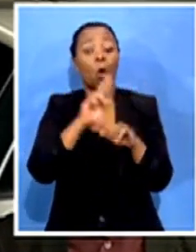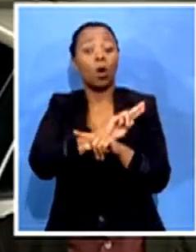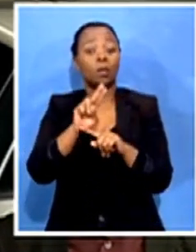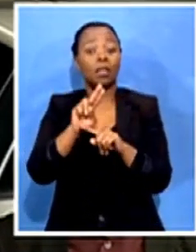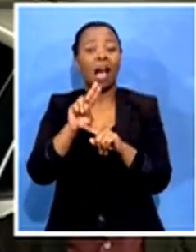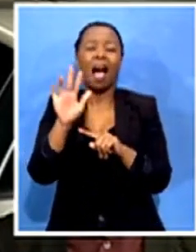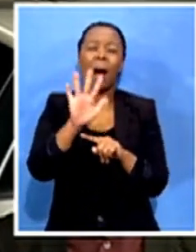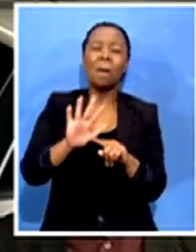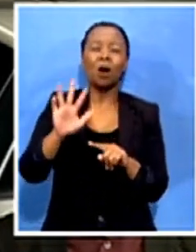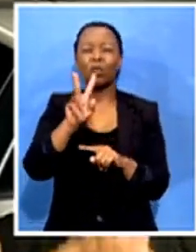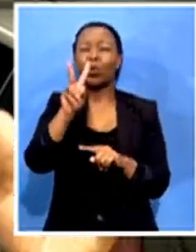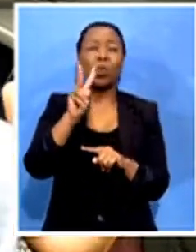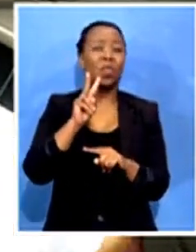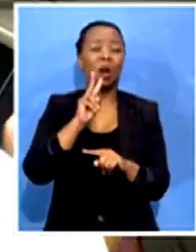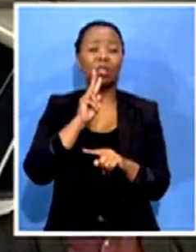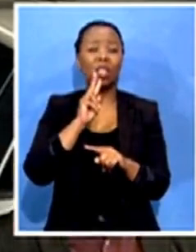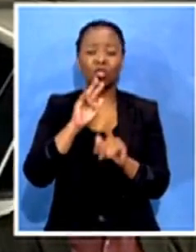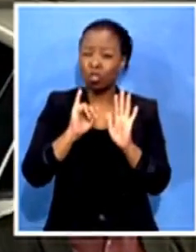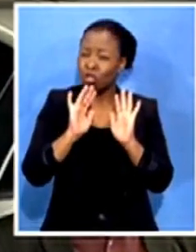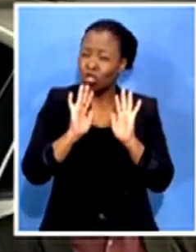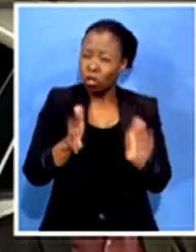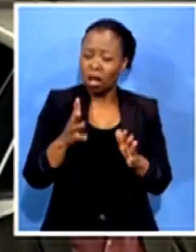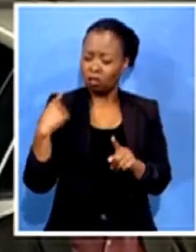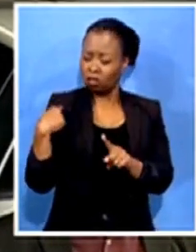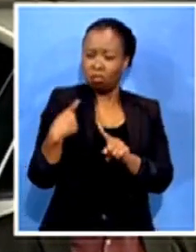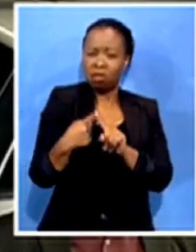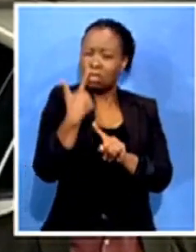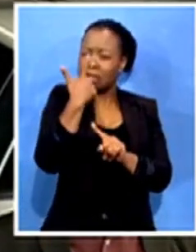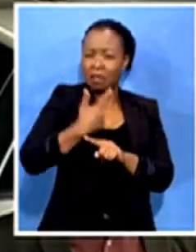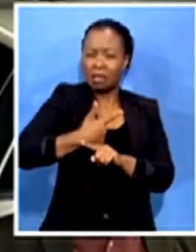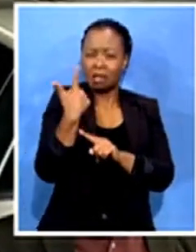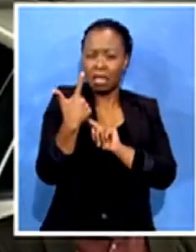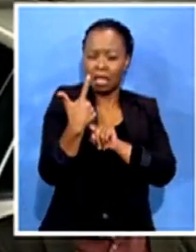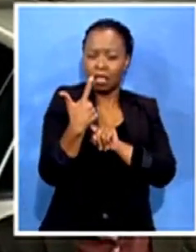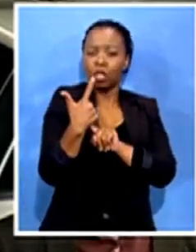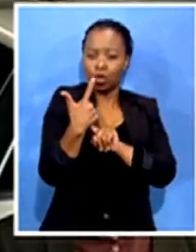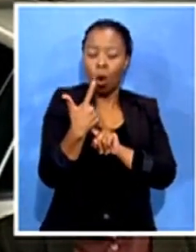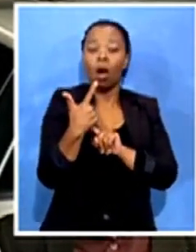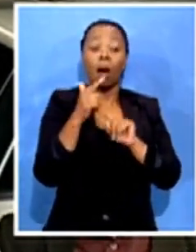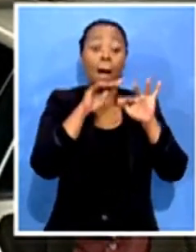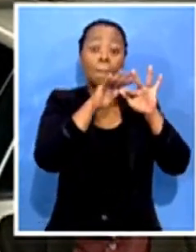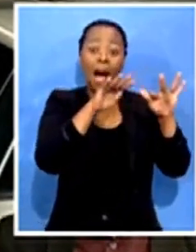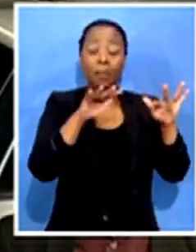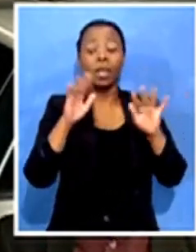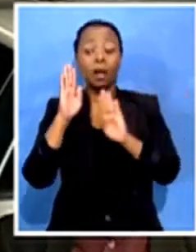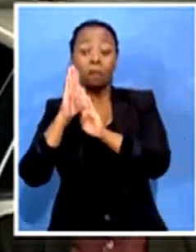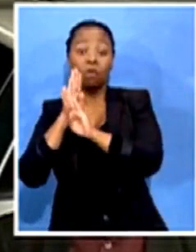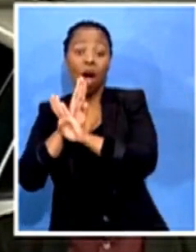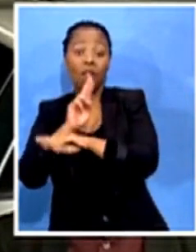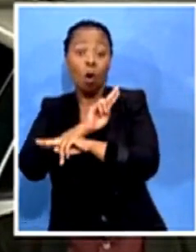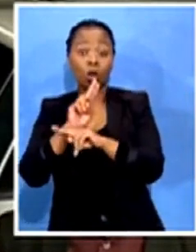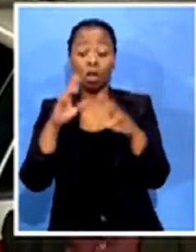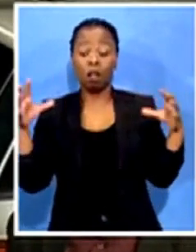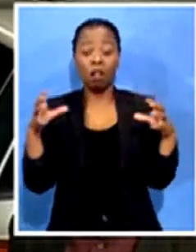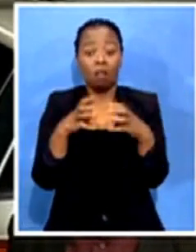7 days. If you combine public and private hospitals, the